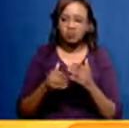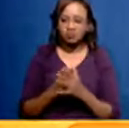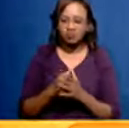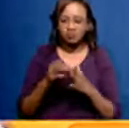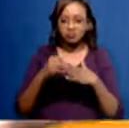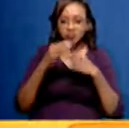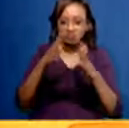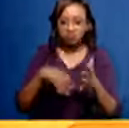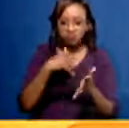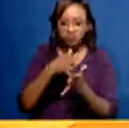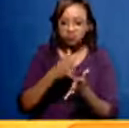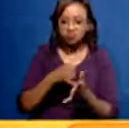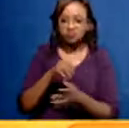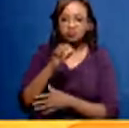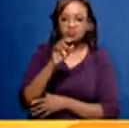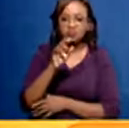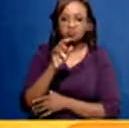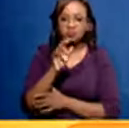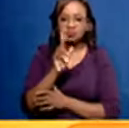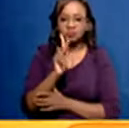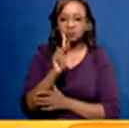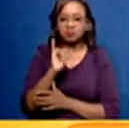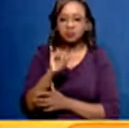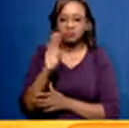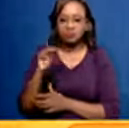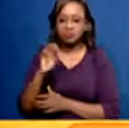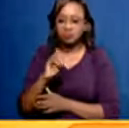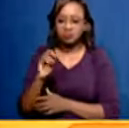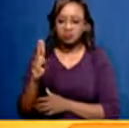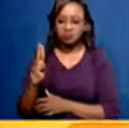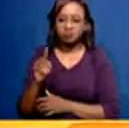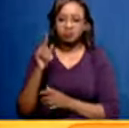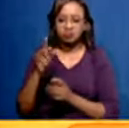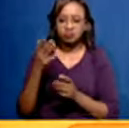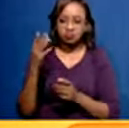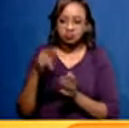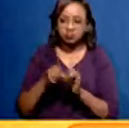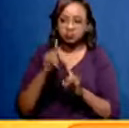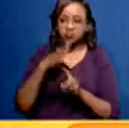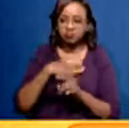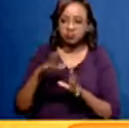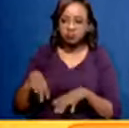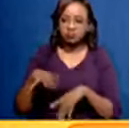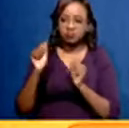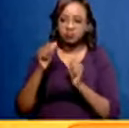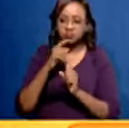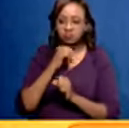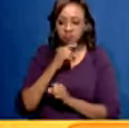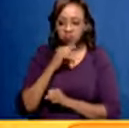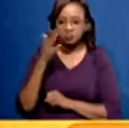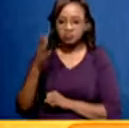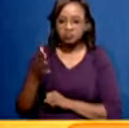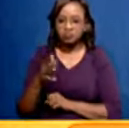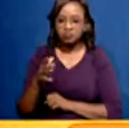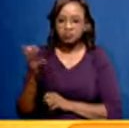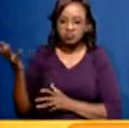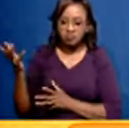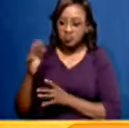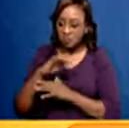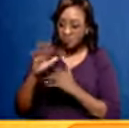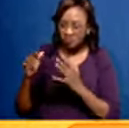Ban Ki-moon, the 8th Secretary General of the United Nations, who is my chairman at the organization. I brought them to Mukuru.